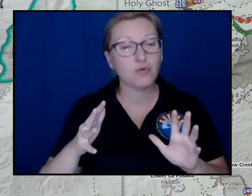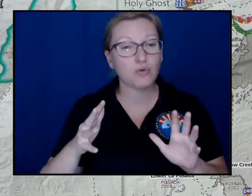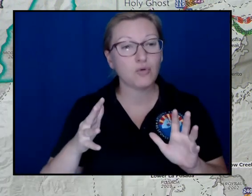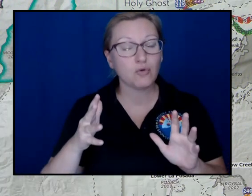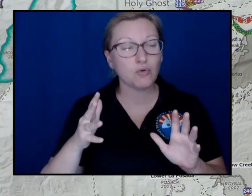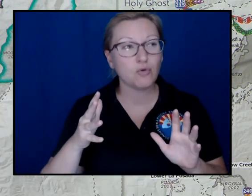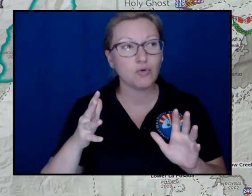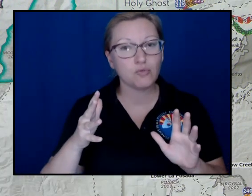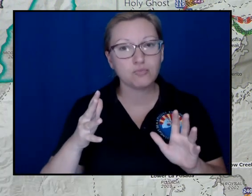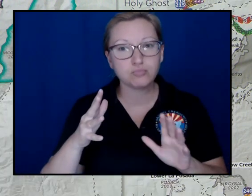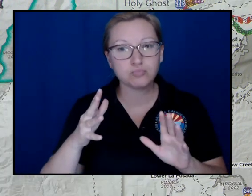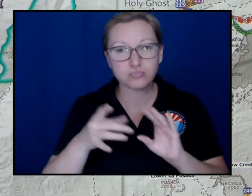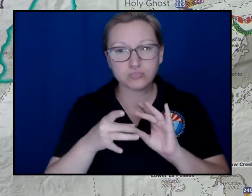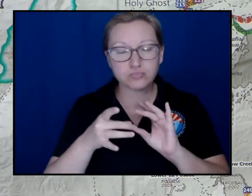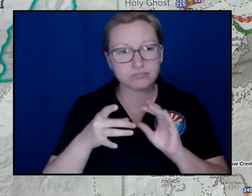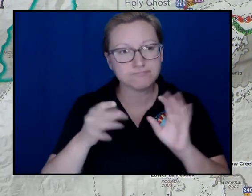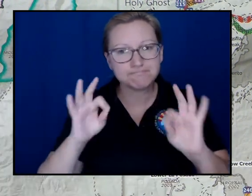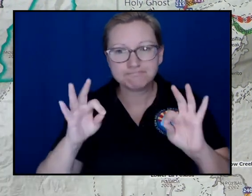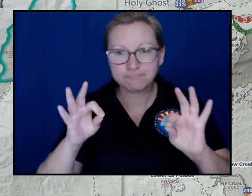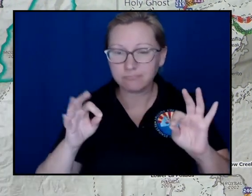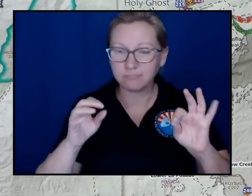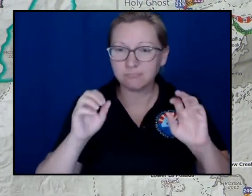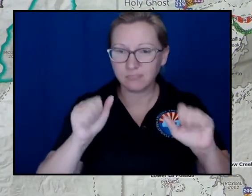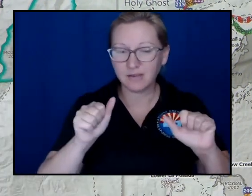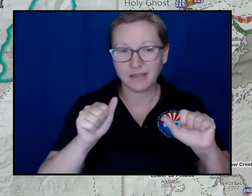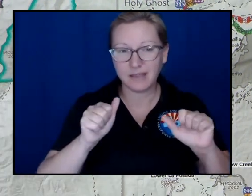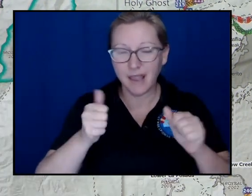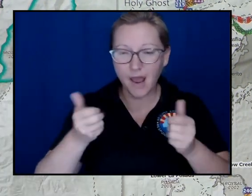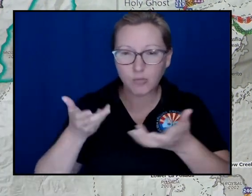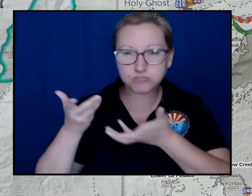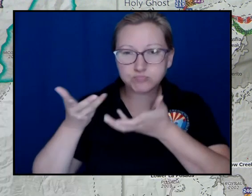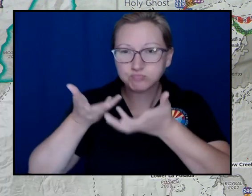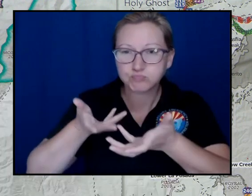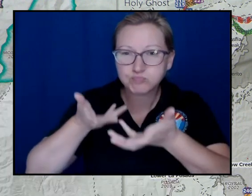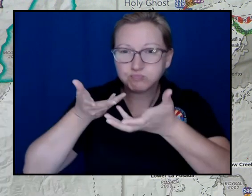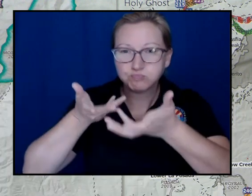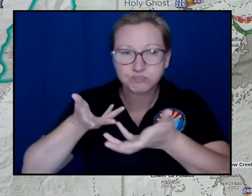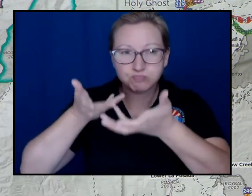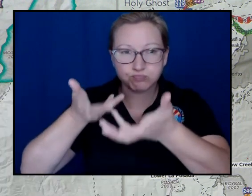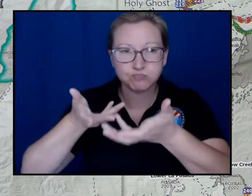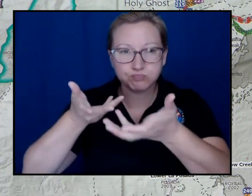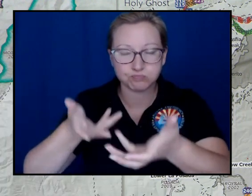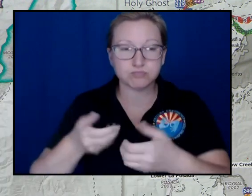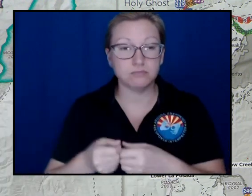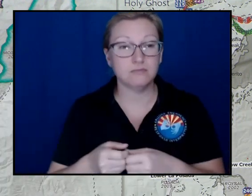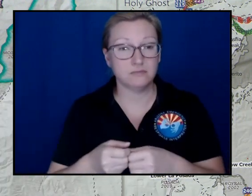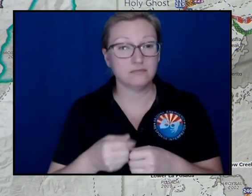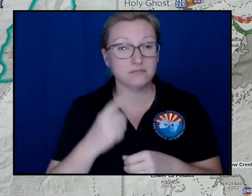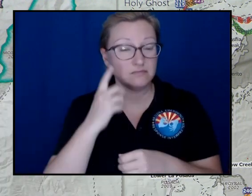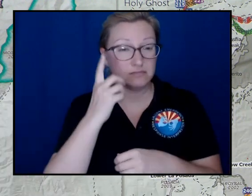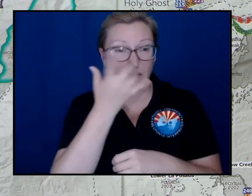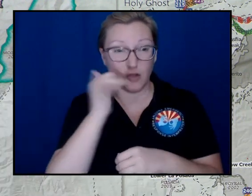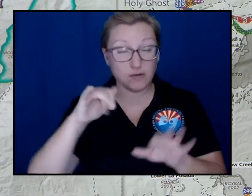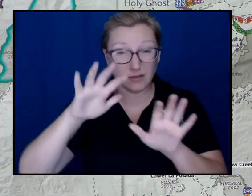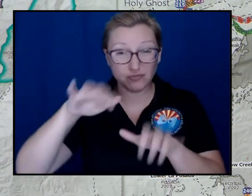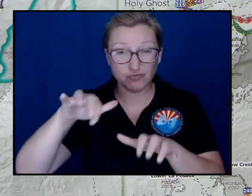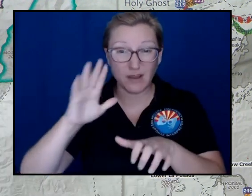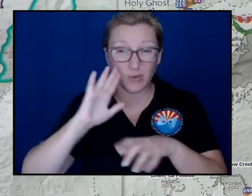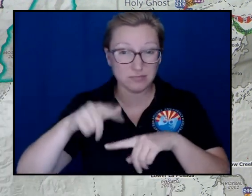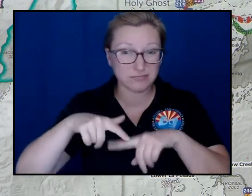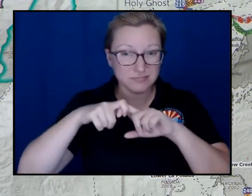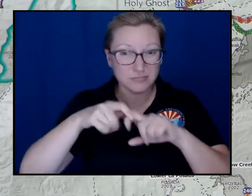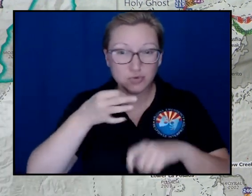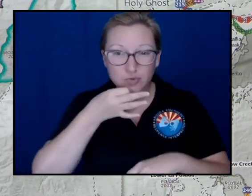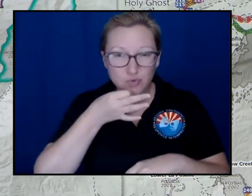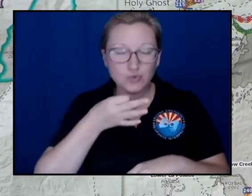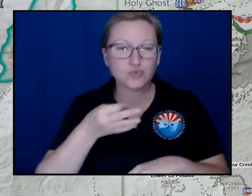areas. So now, in the future, we're looking, it looks like the weather's going to kind of let up for us. So we should be able to do some good